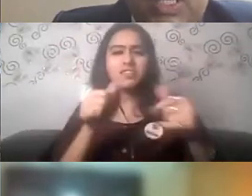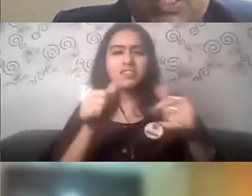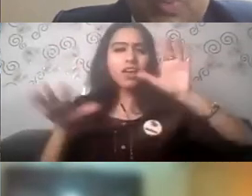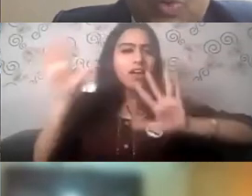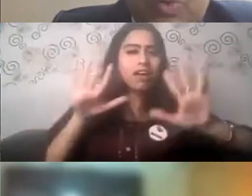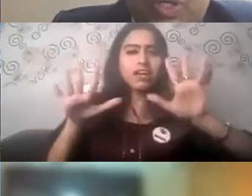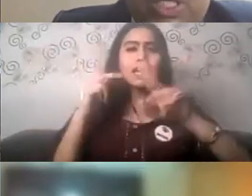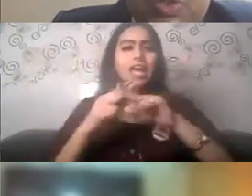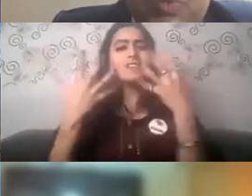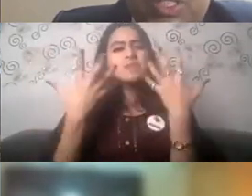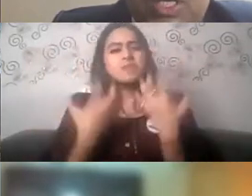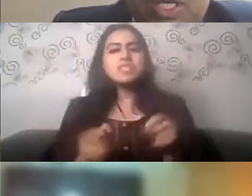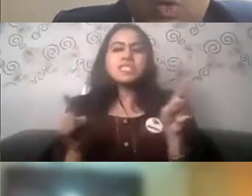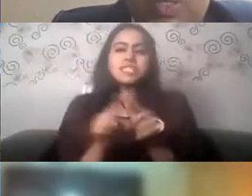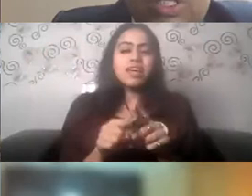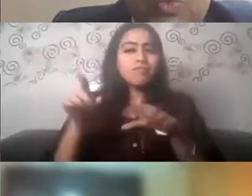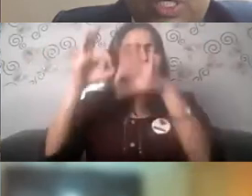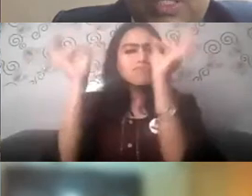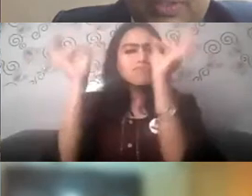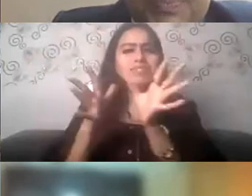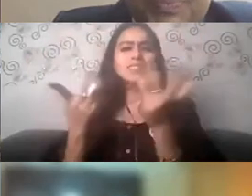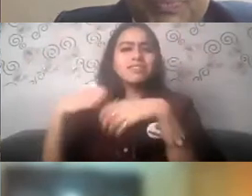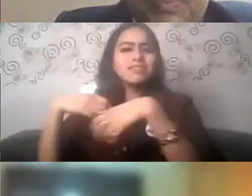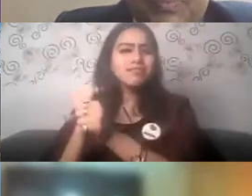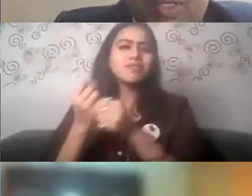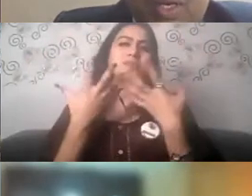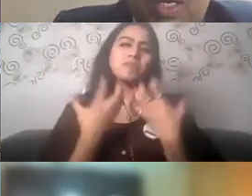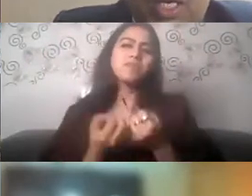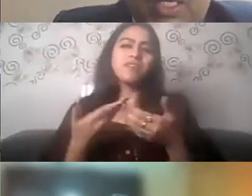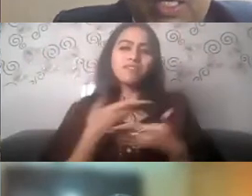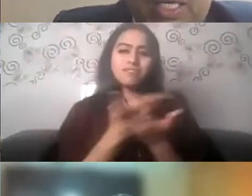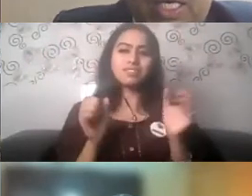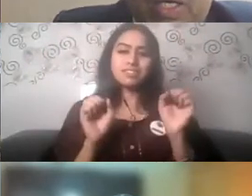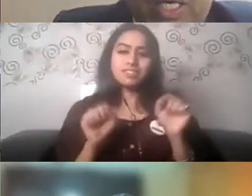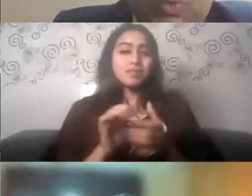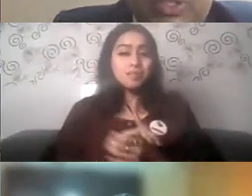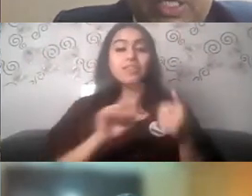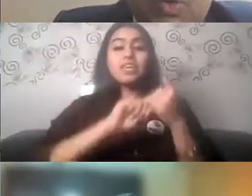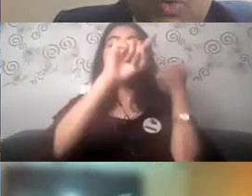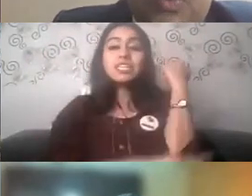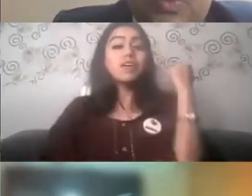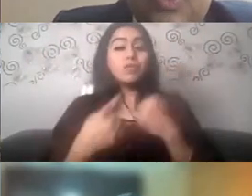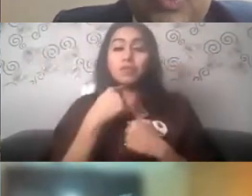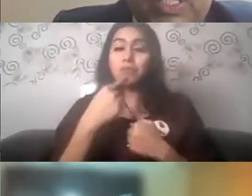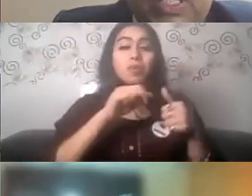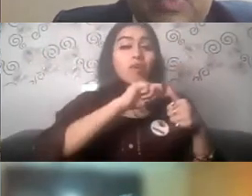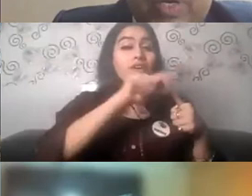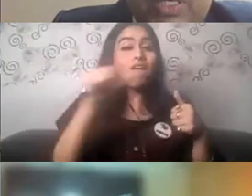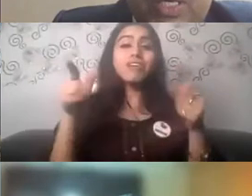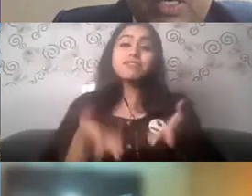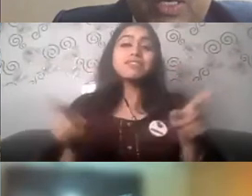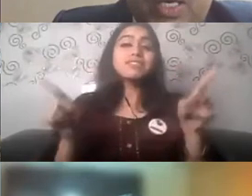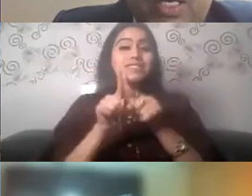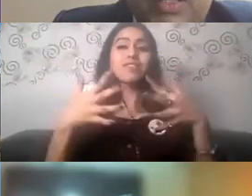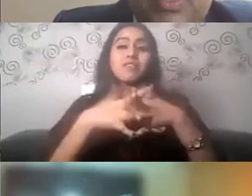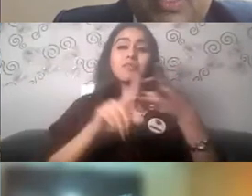seeking support for creation of this global resource center. And in the end, I like to thank all of you for joining this